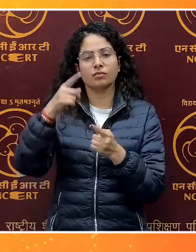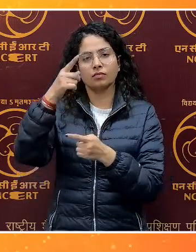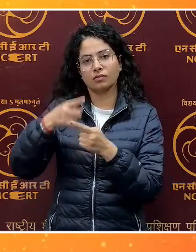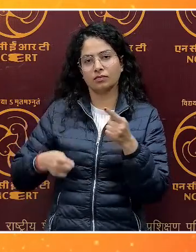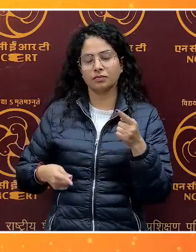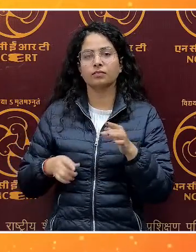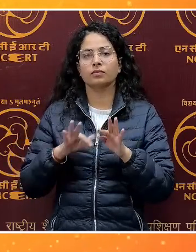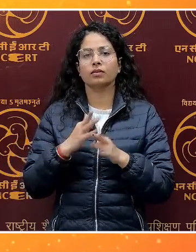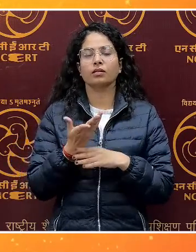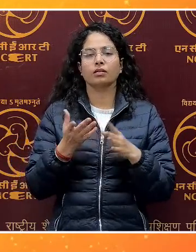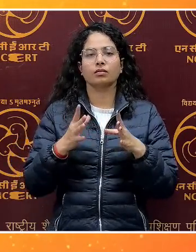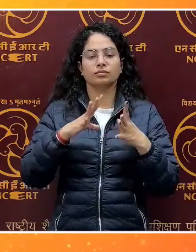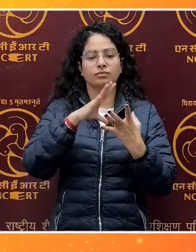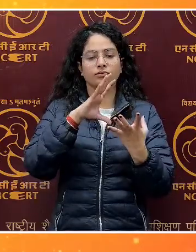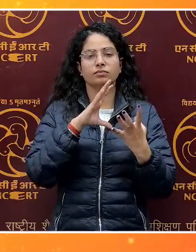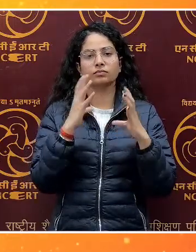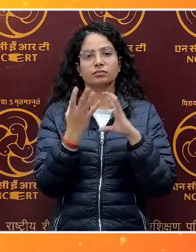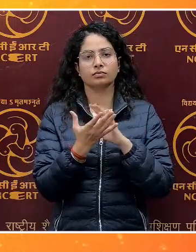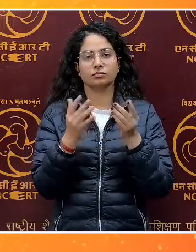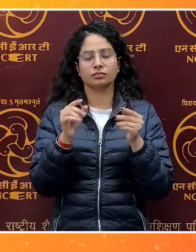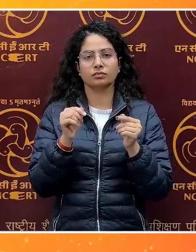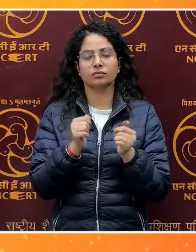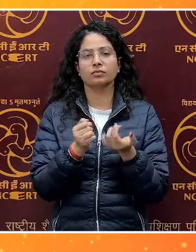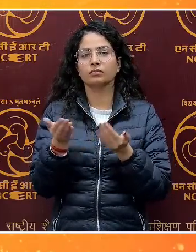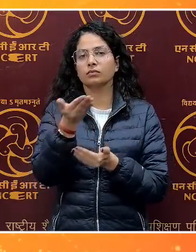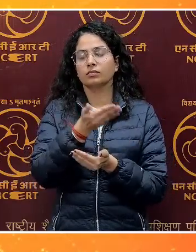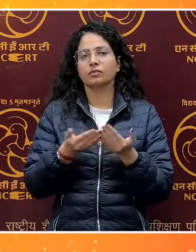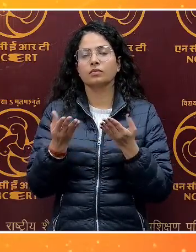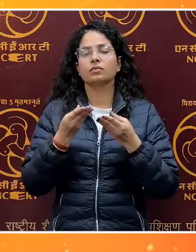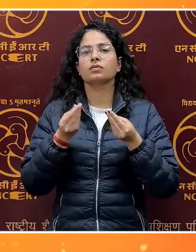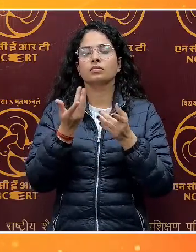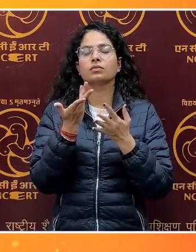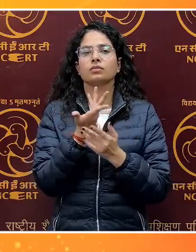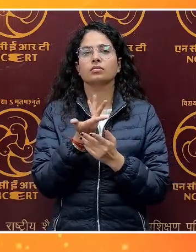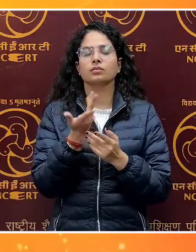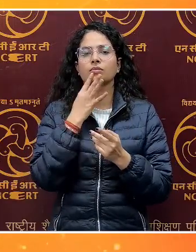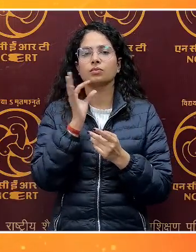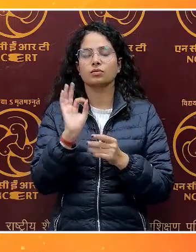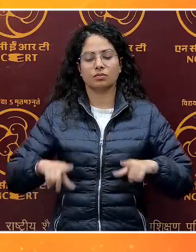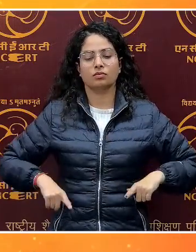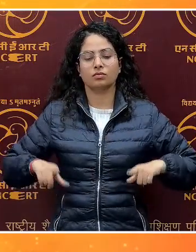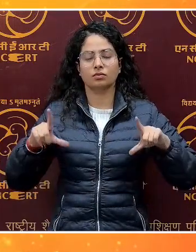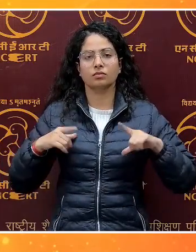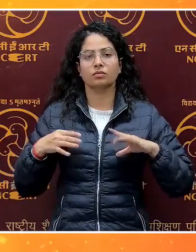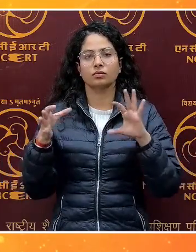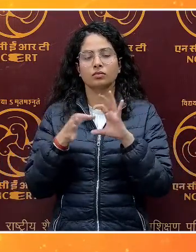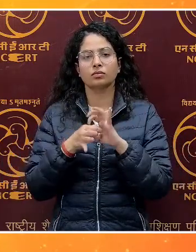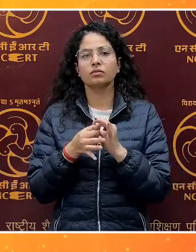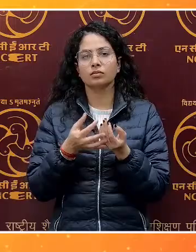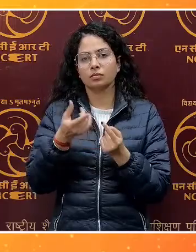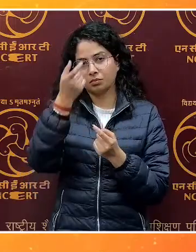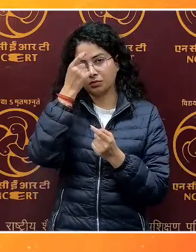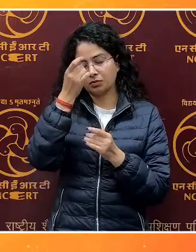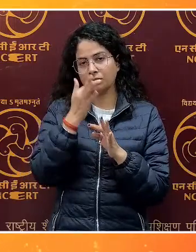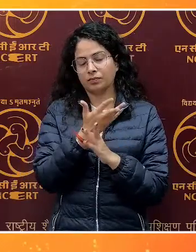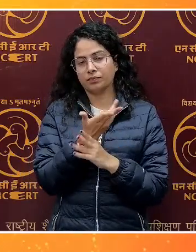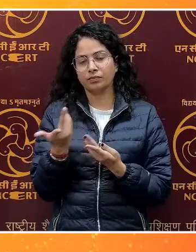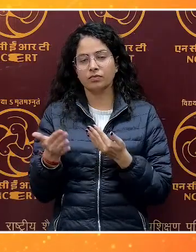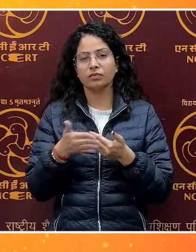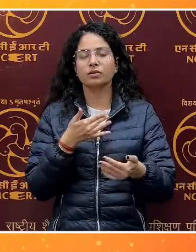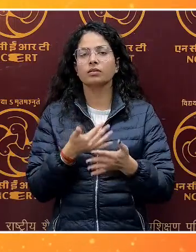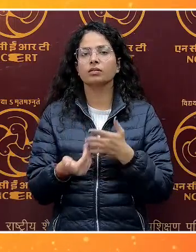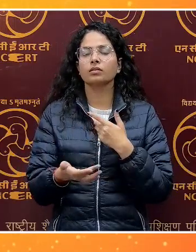hemispheres, and they will be also able to solve real life problems involving volumes of